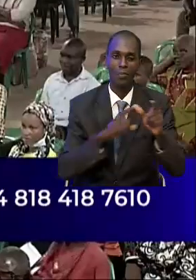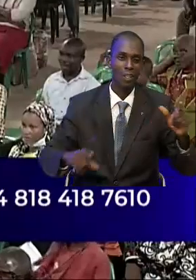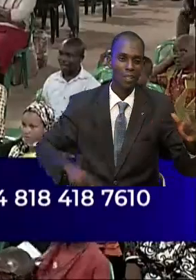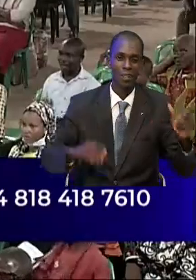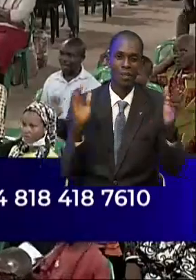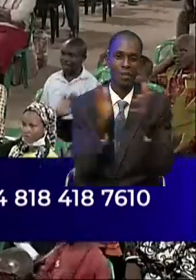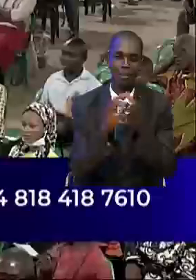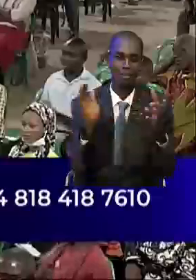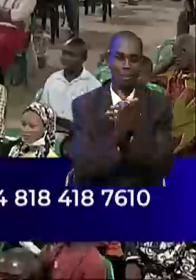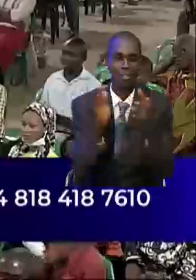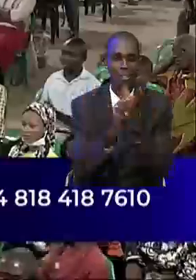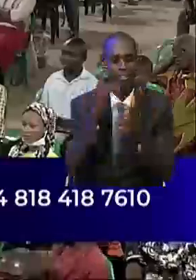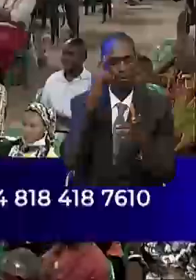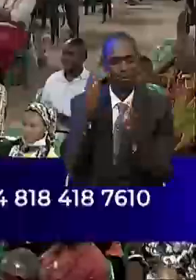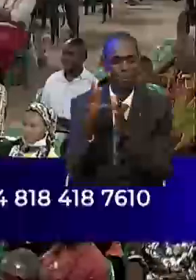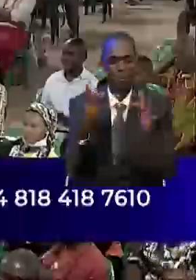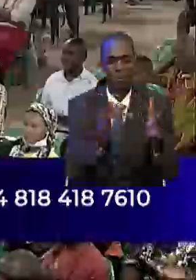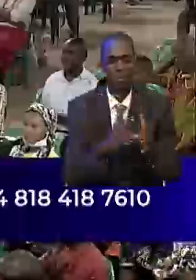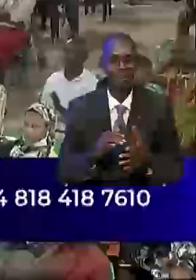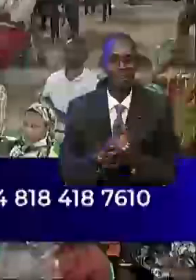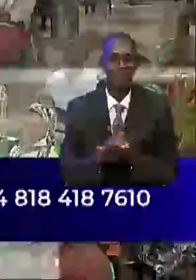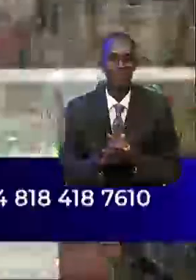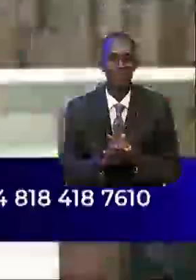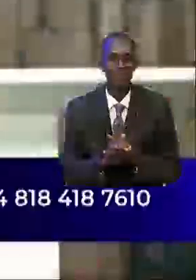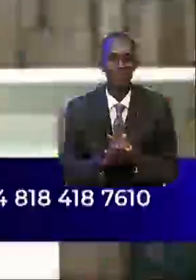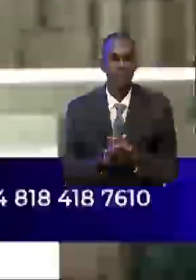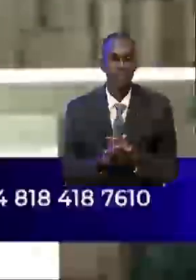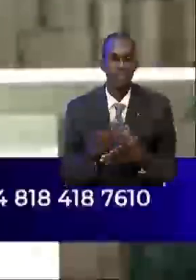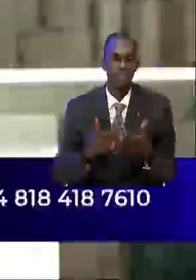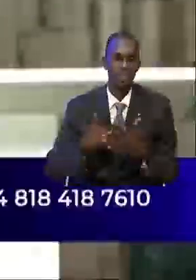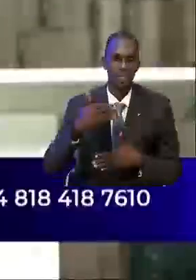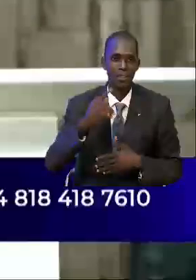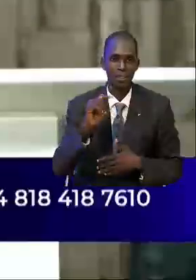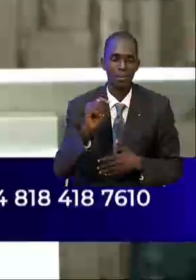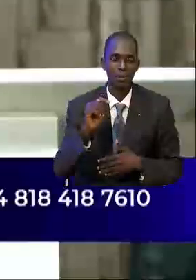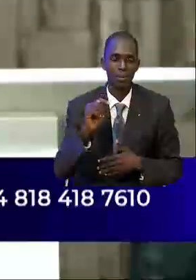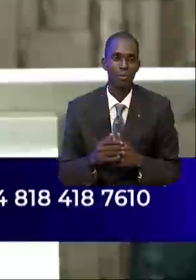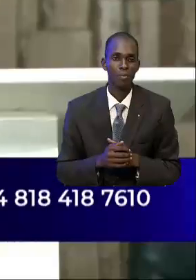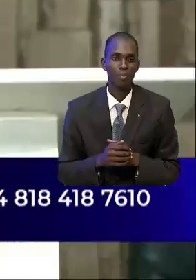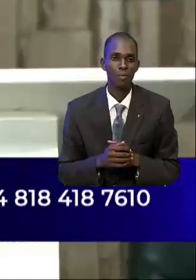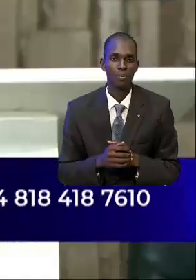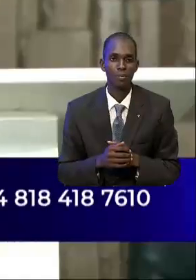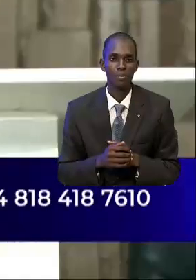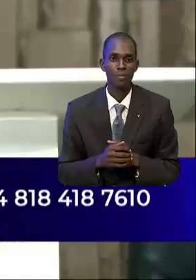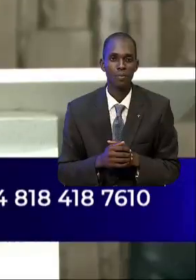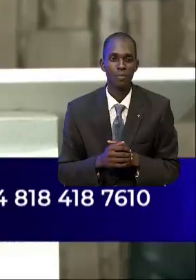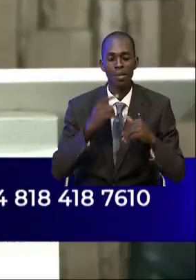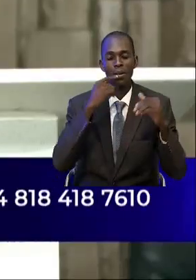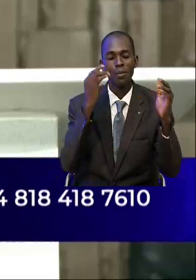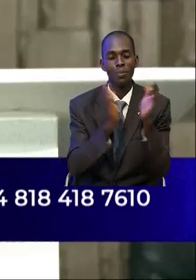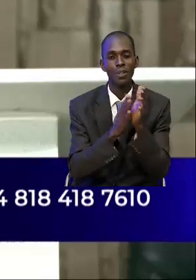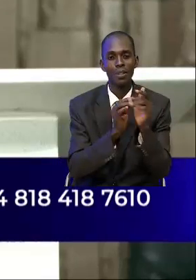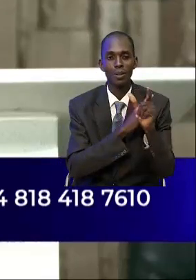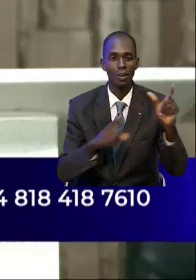Lord. Put your hand together for Jesus. The next